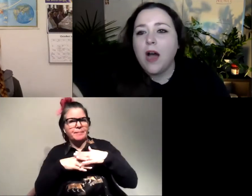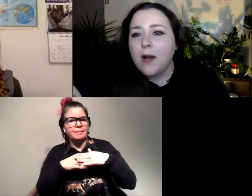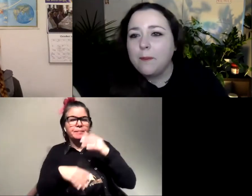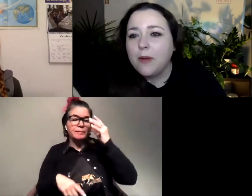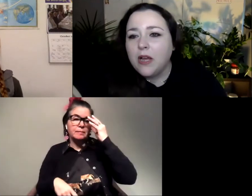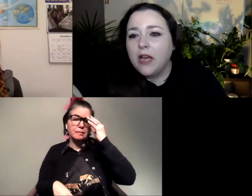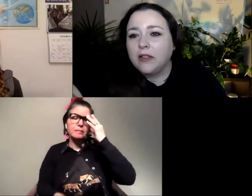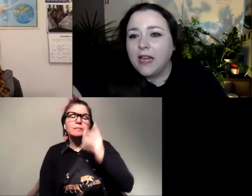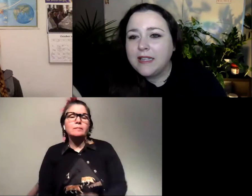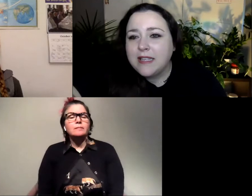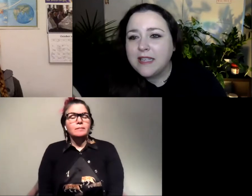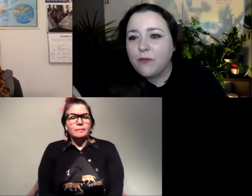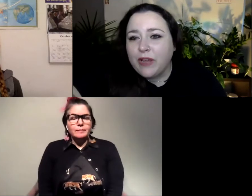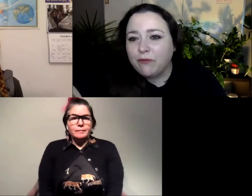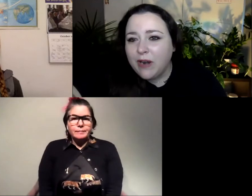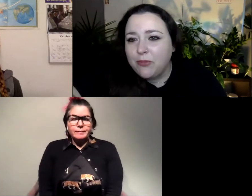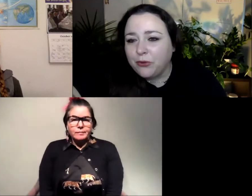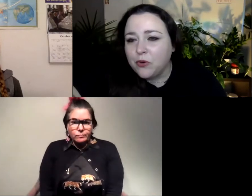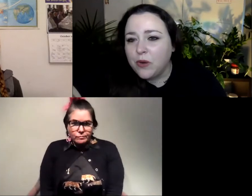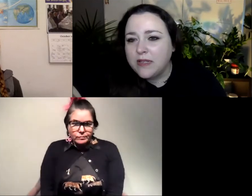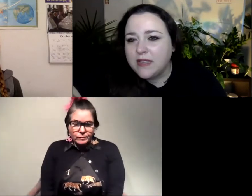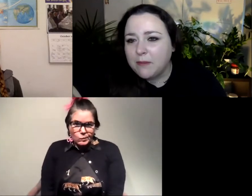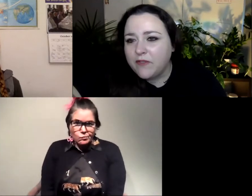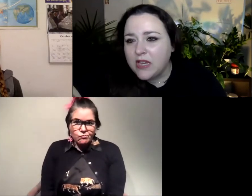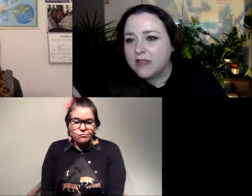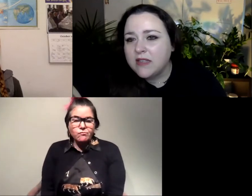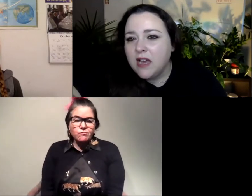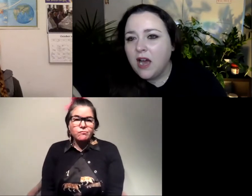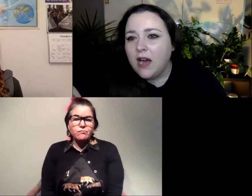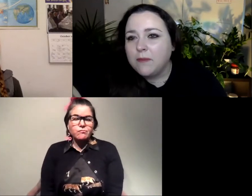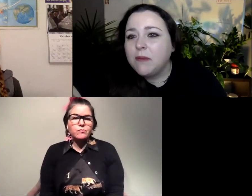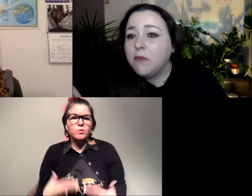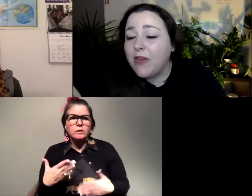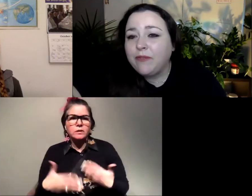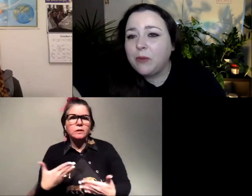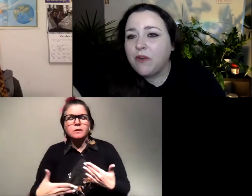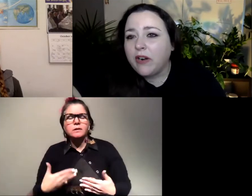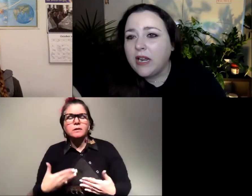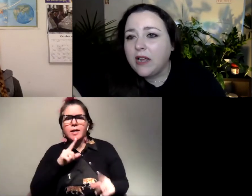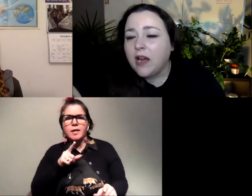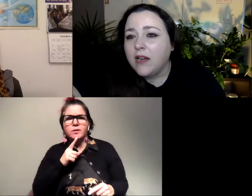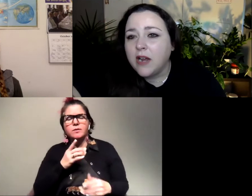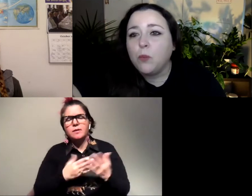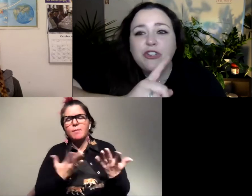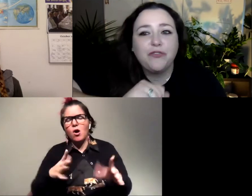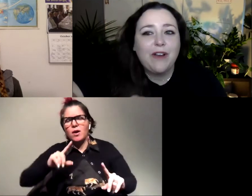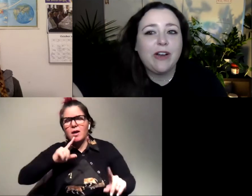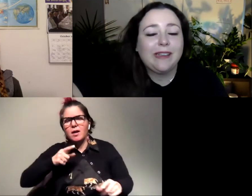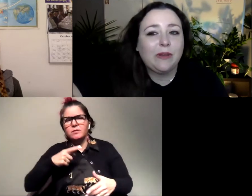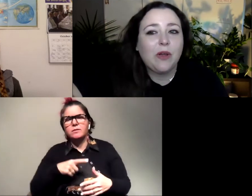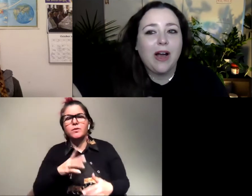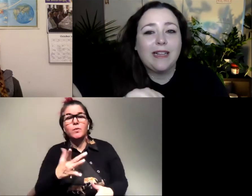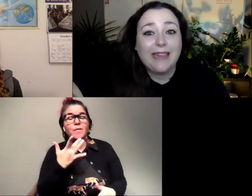So let's see if we can rip through some of these. Some of them, thankfully, we've already done. What's your